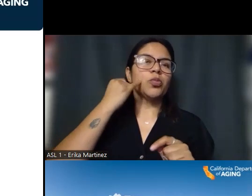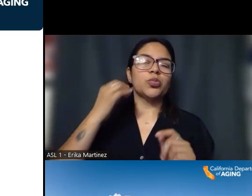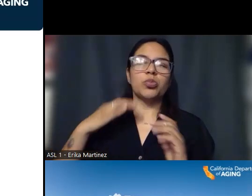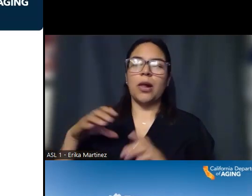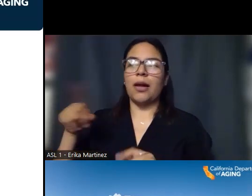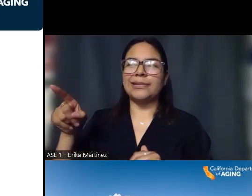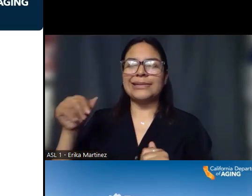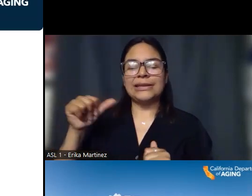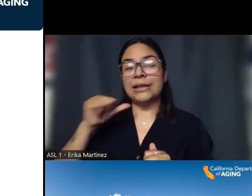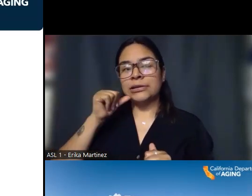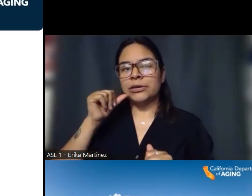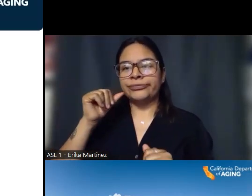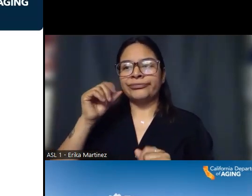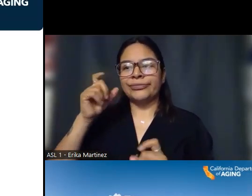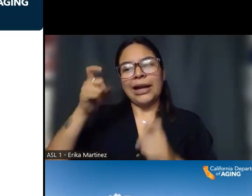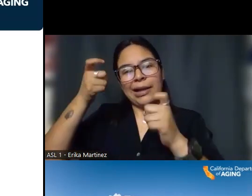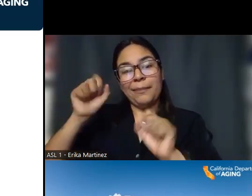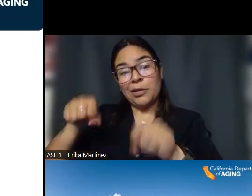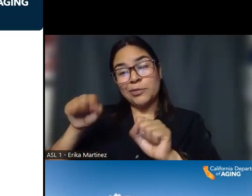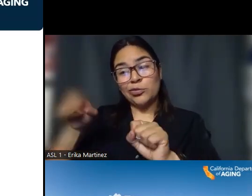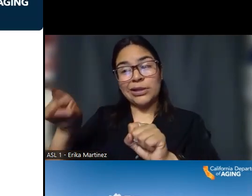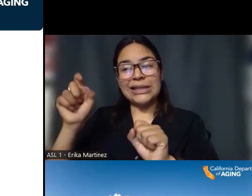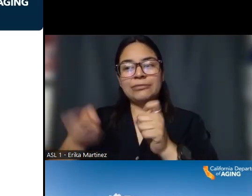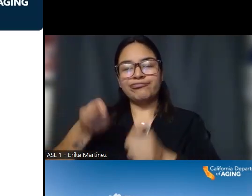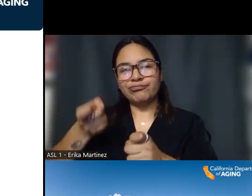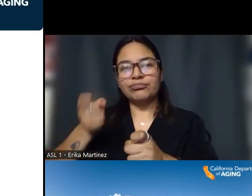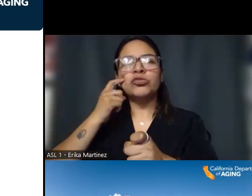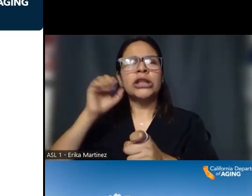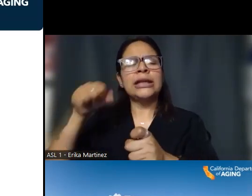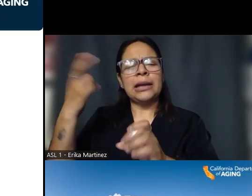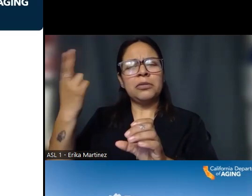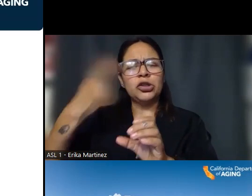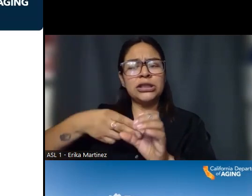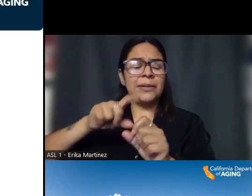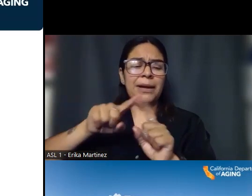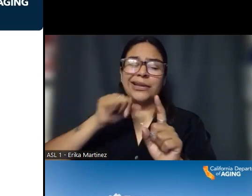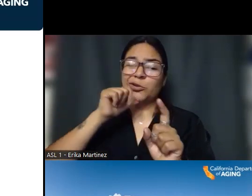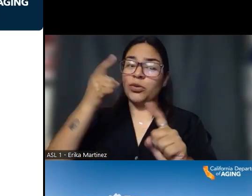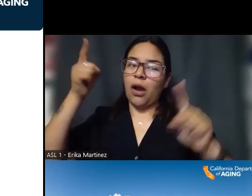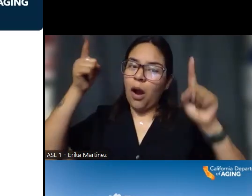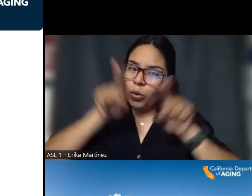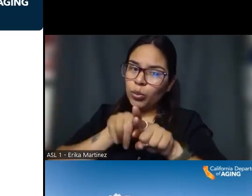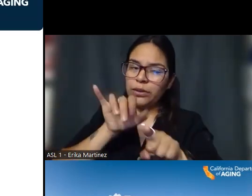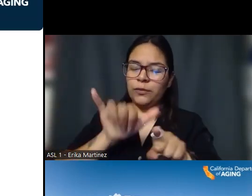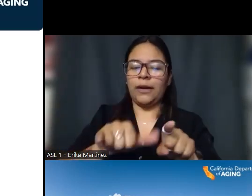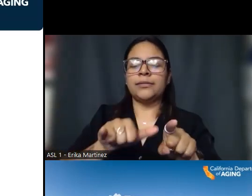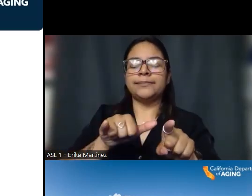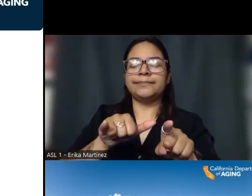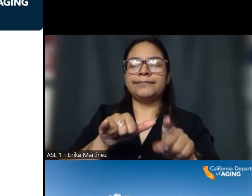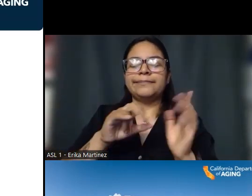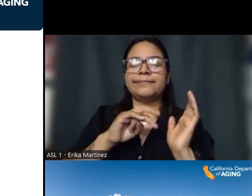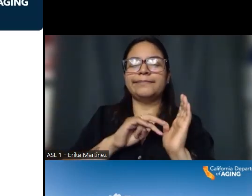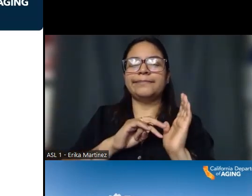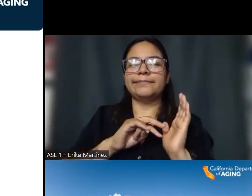capacity may be fluctuating and they are able to participate in the process, and they maybe don't agree with the outcome of the interdisciplinary